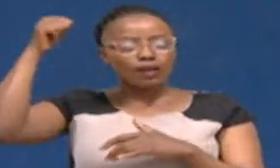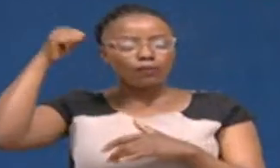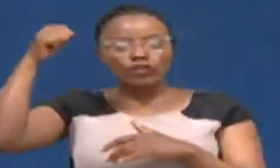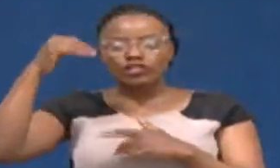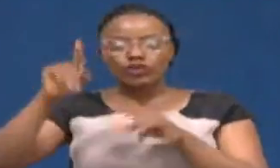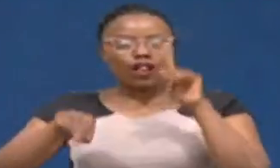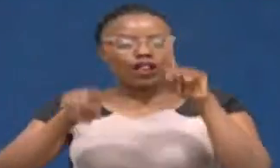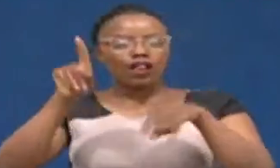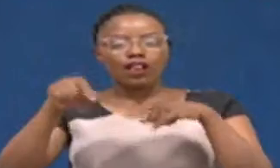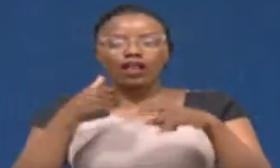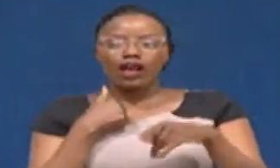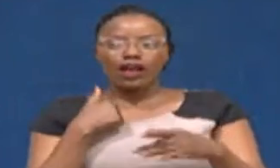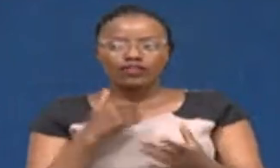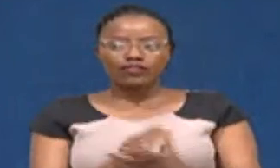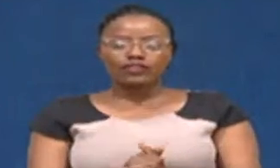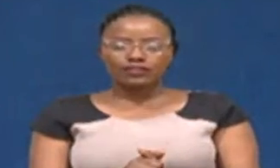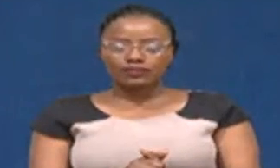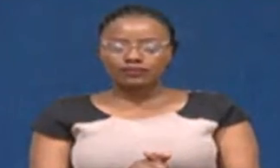differences?